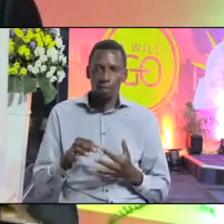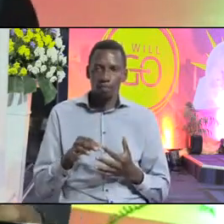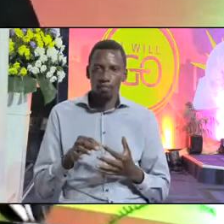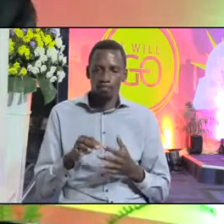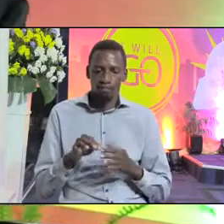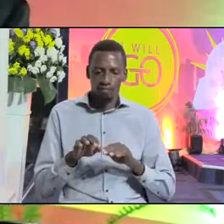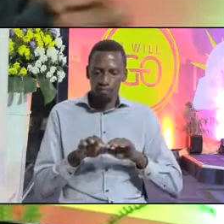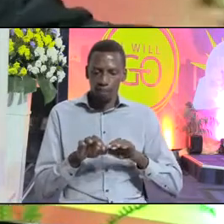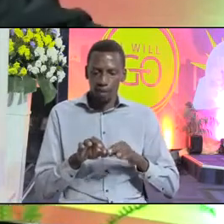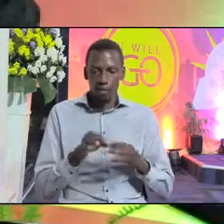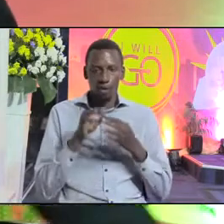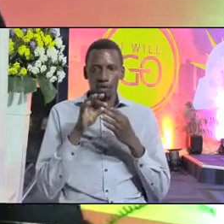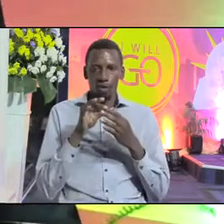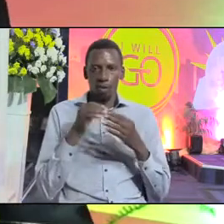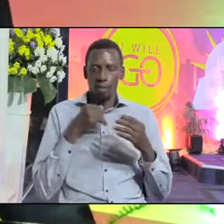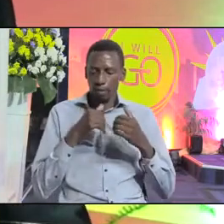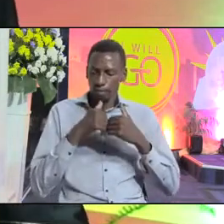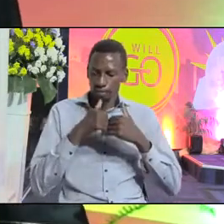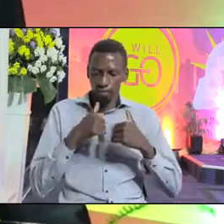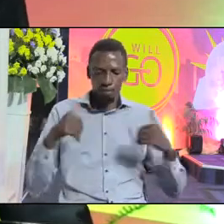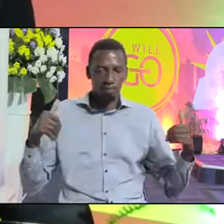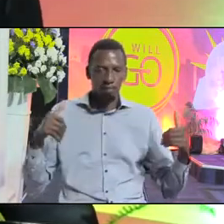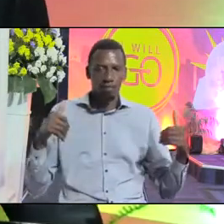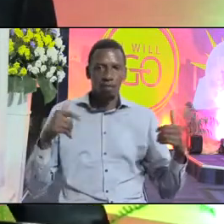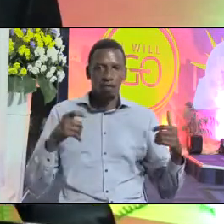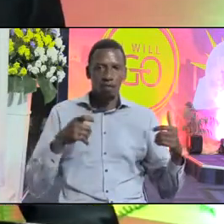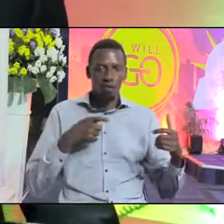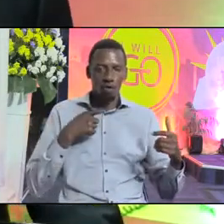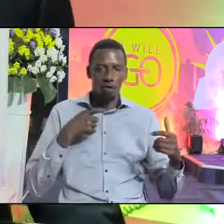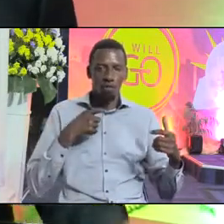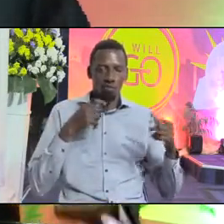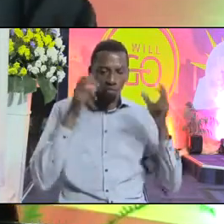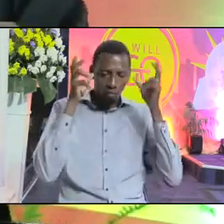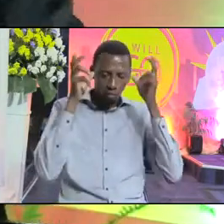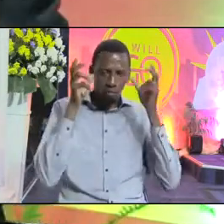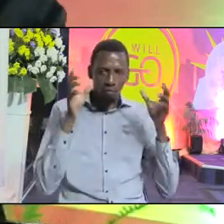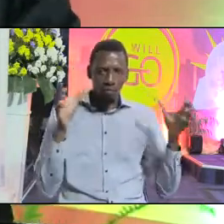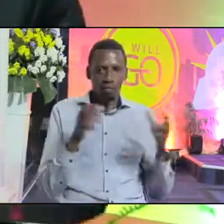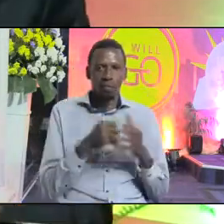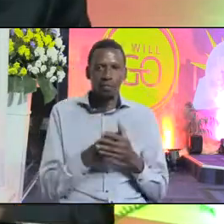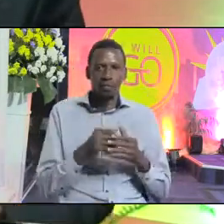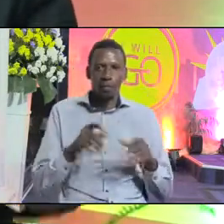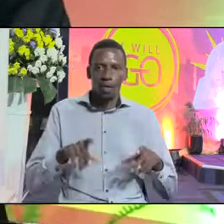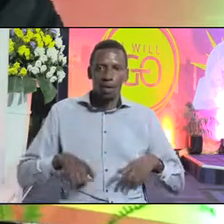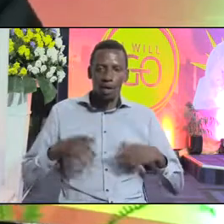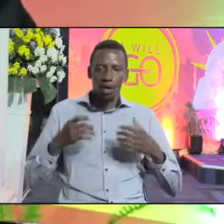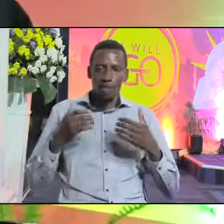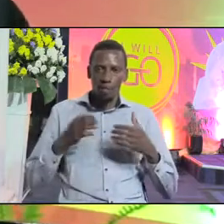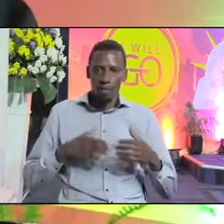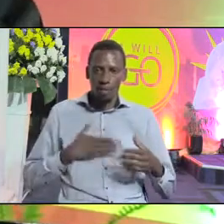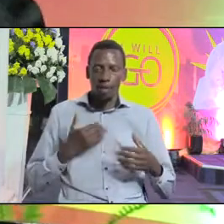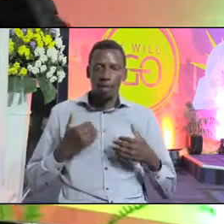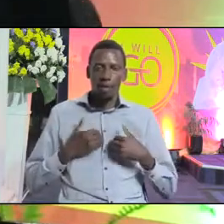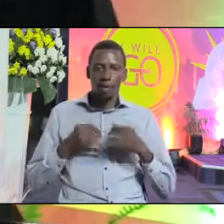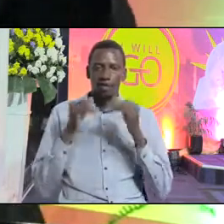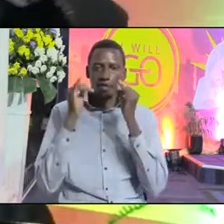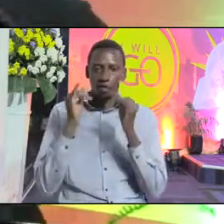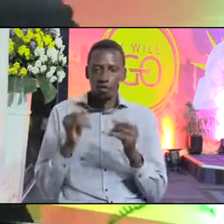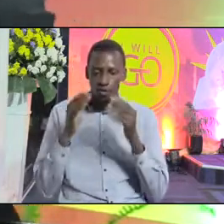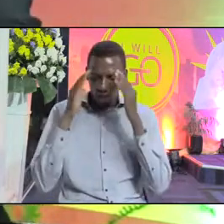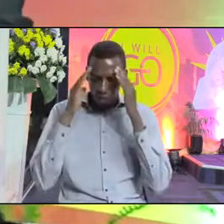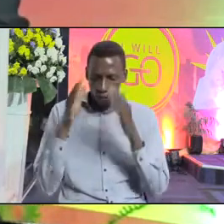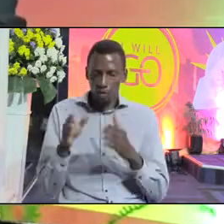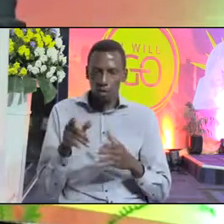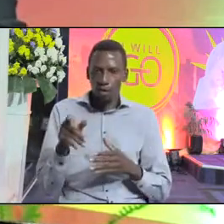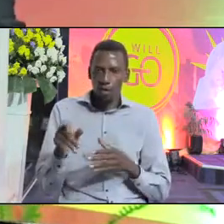demonic. I am separated. My life, Paul says, has a new focus. My life has, he's